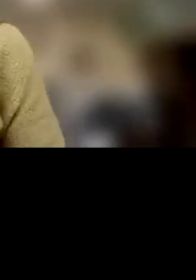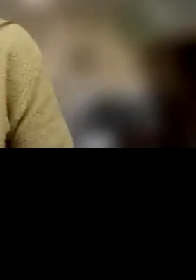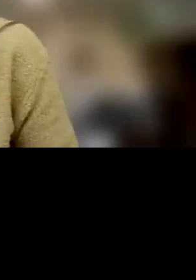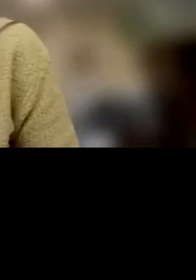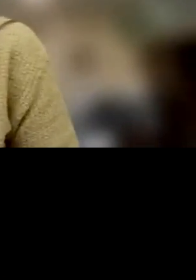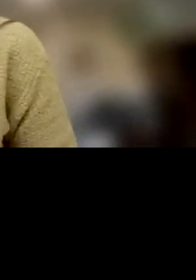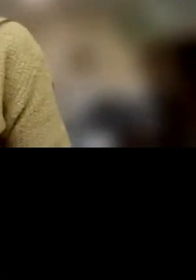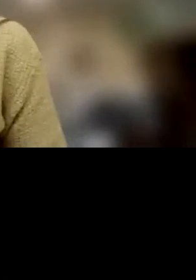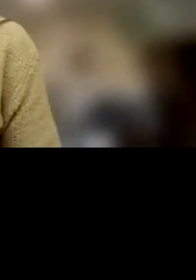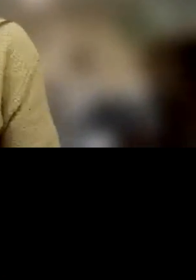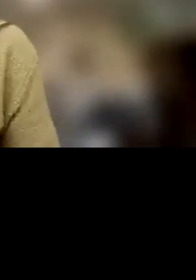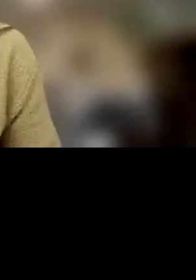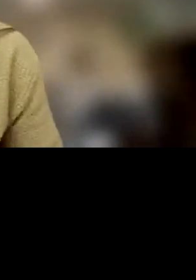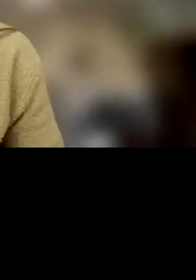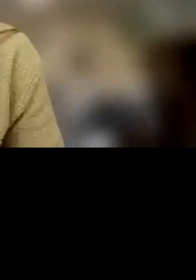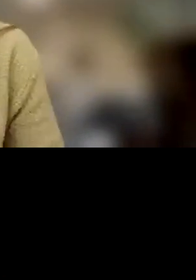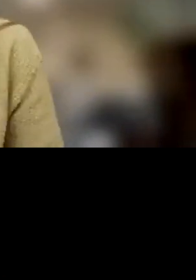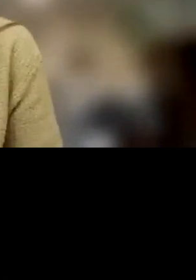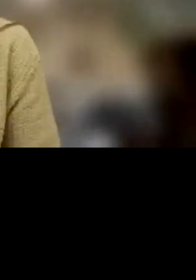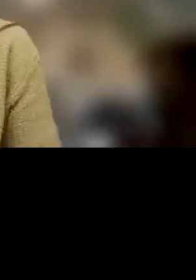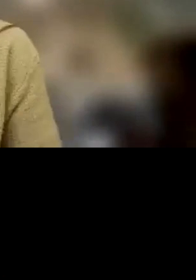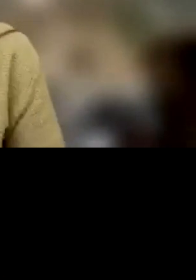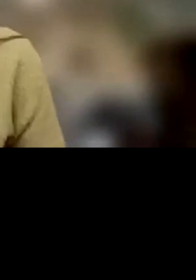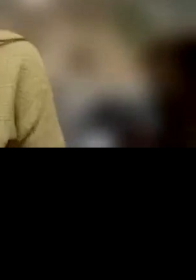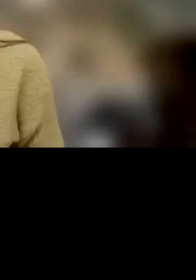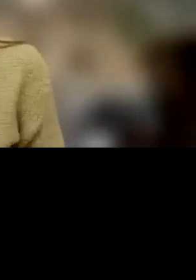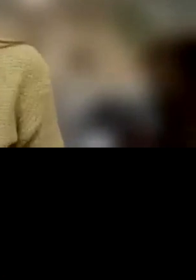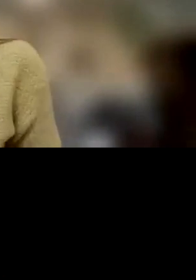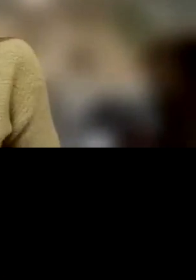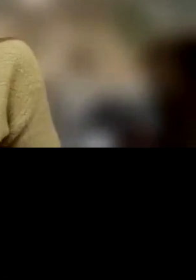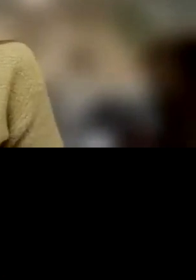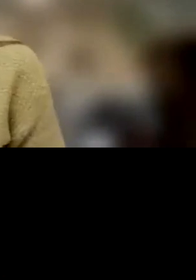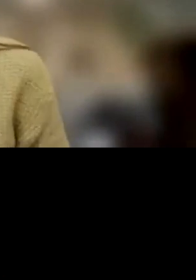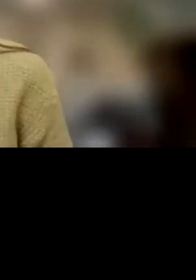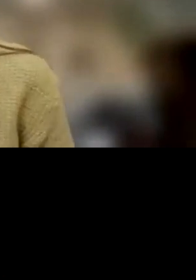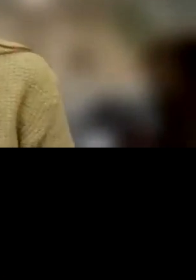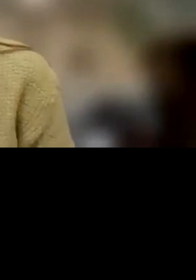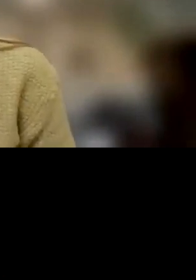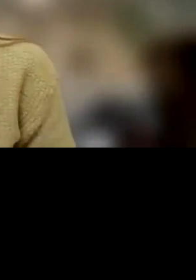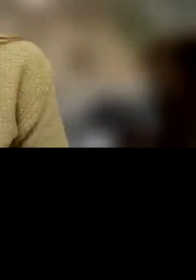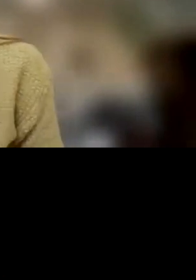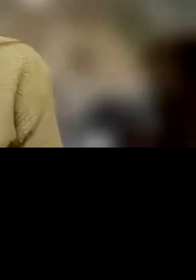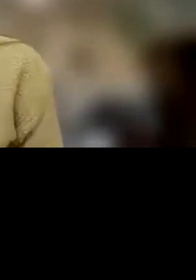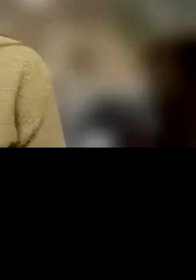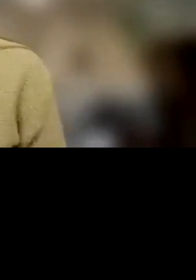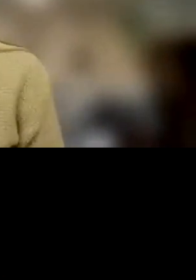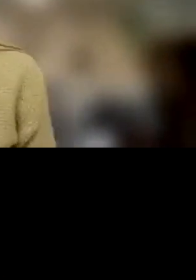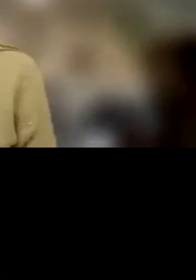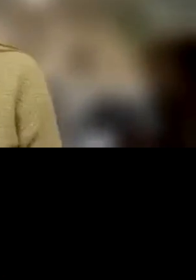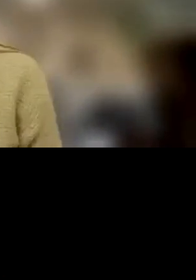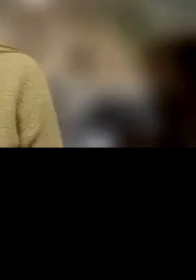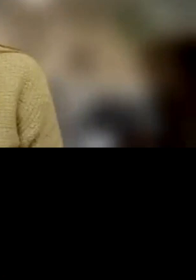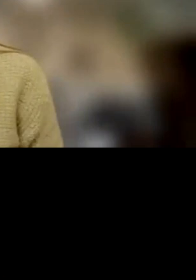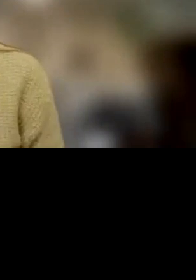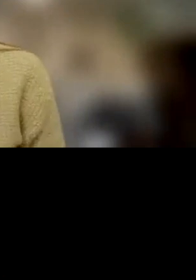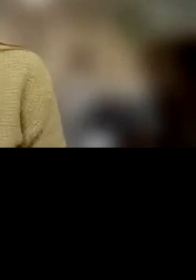so informative and engaging. I think everyone really appreciated you answering some of those questions as you went along in the presentation as well. There was a few